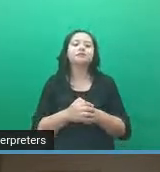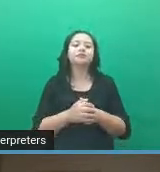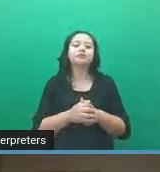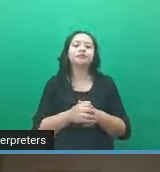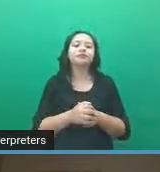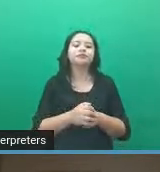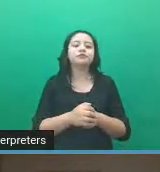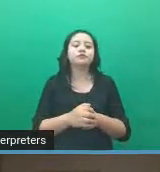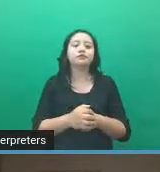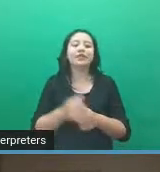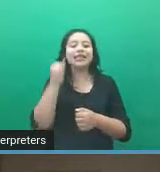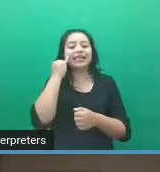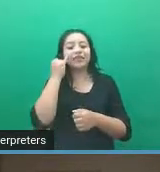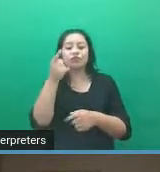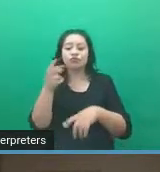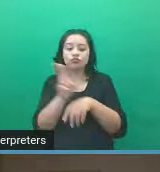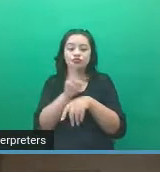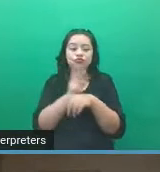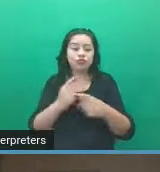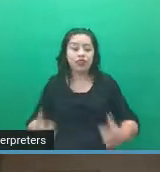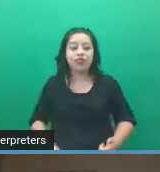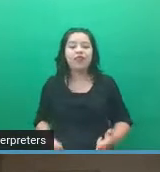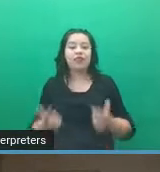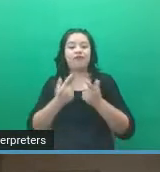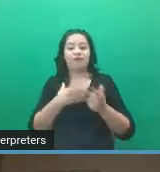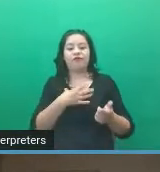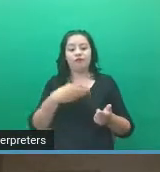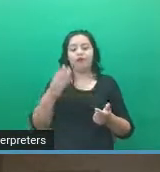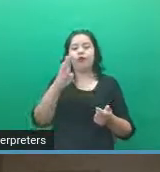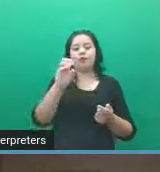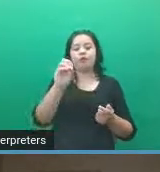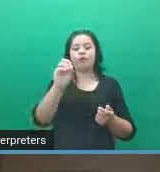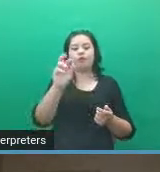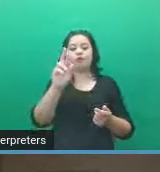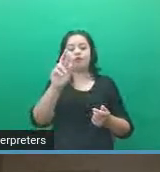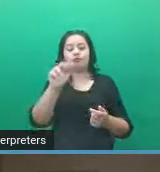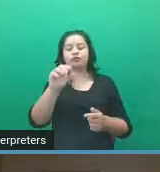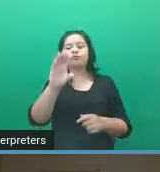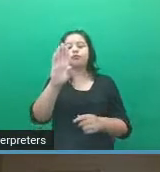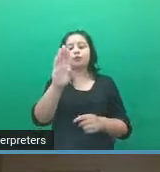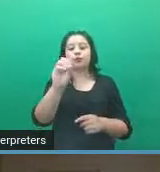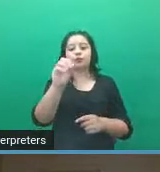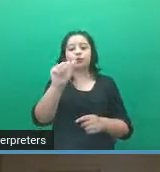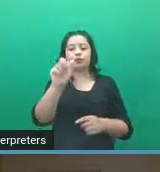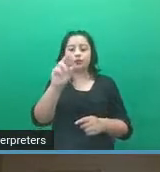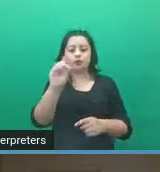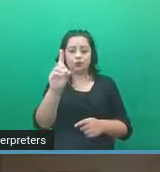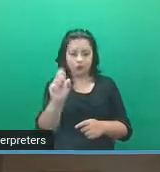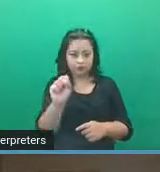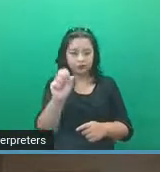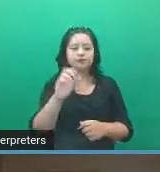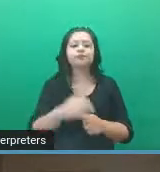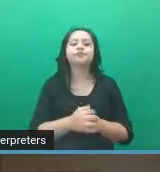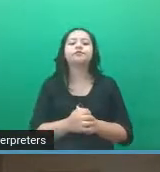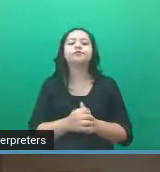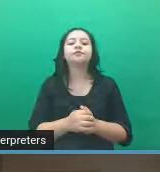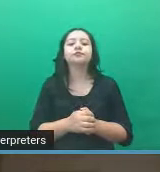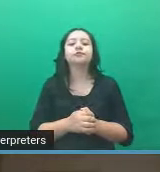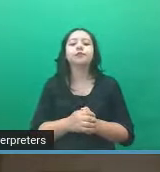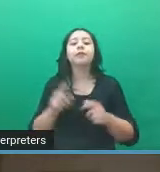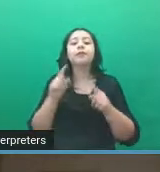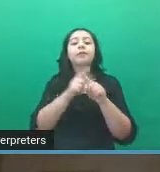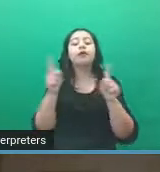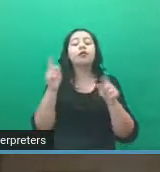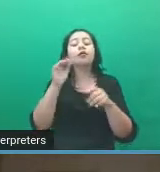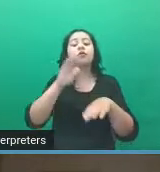are. I know that besides PowerPoint, there's a Prezi option, which is to me